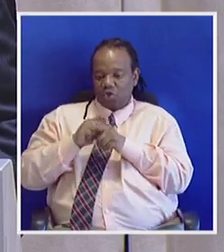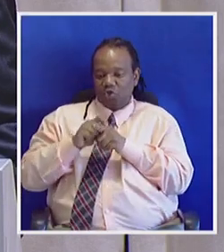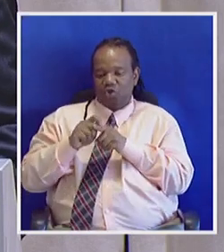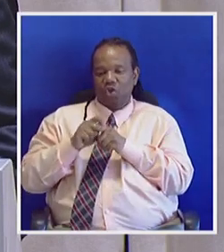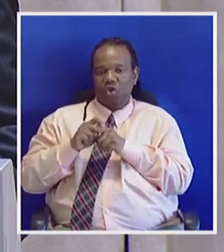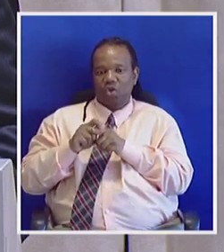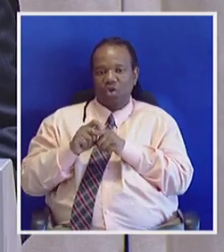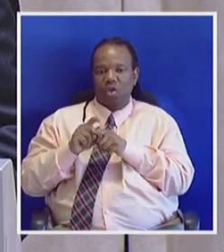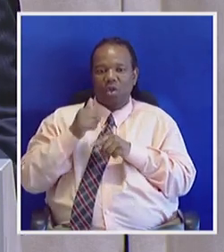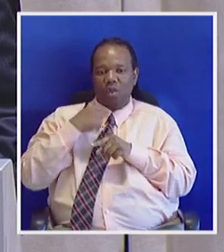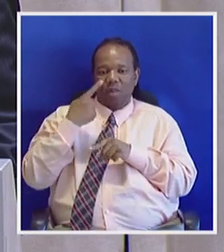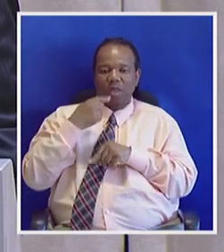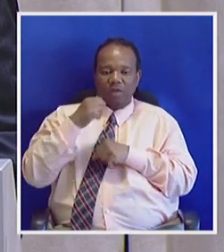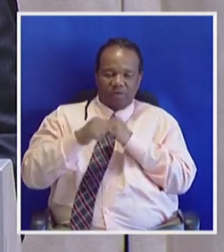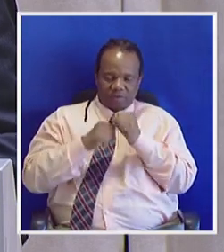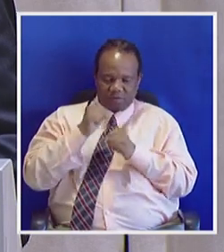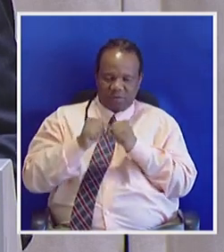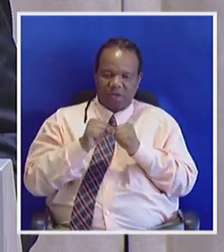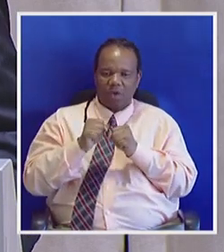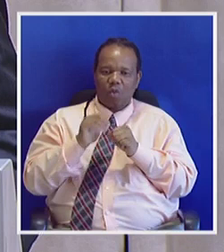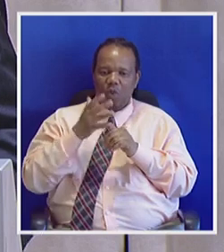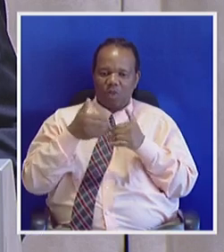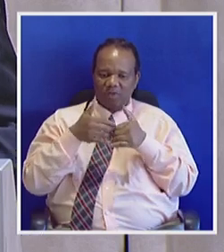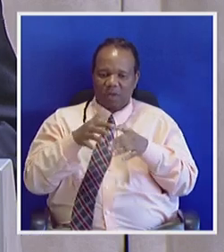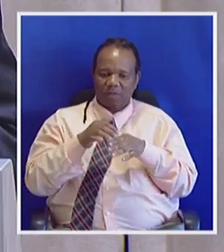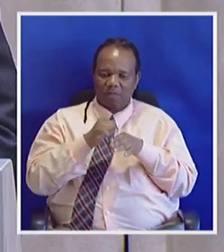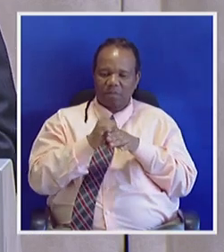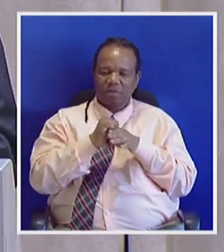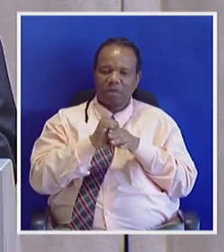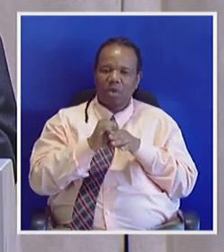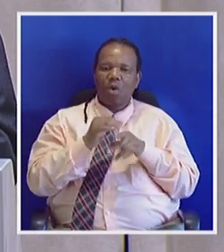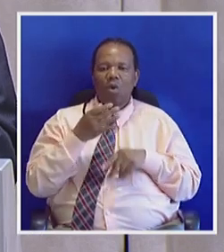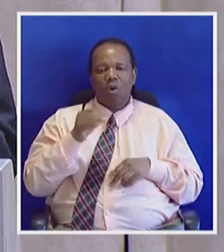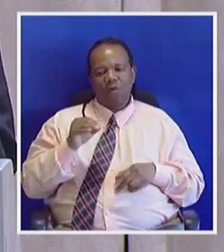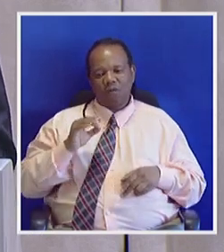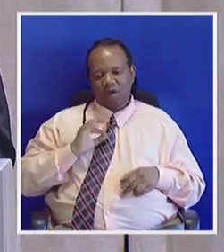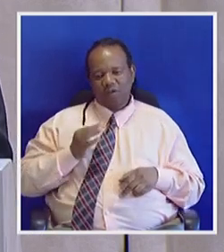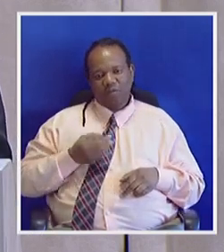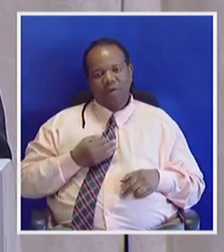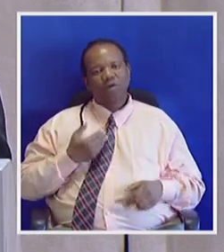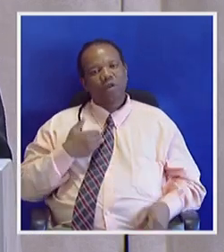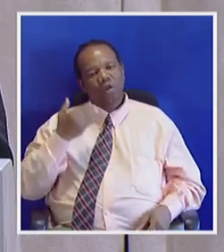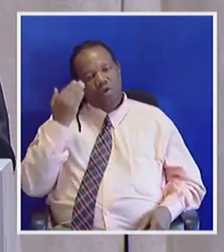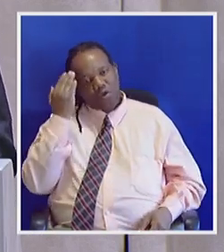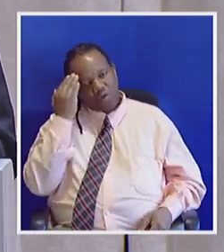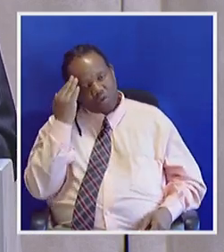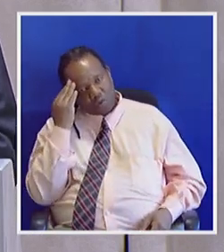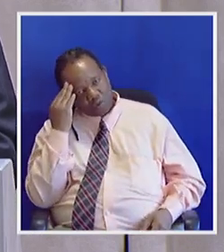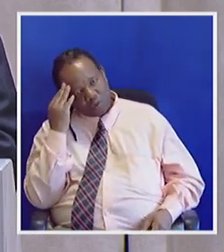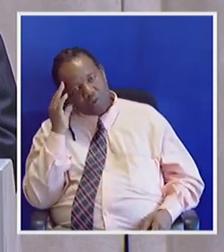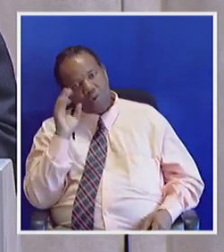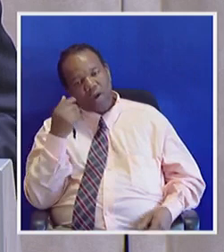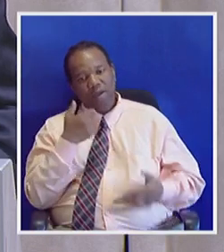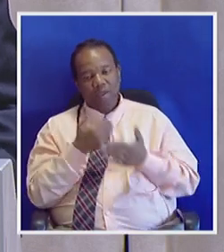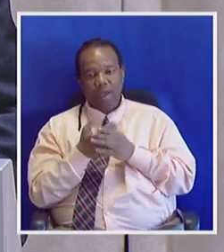national minimum wage is put in place, we have an inspectorate that will be able to